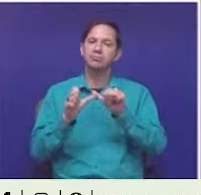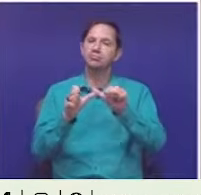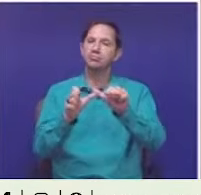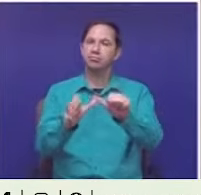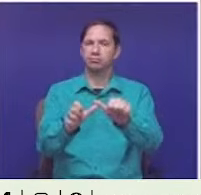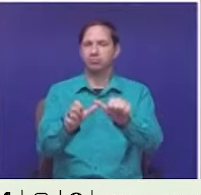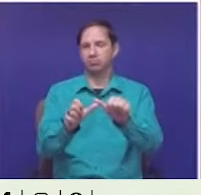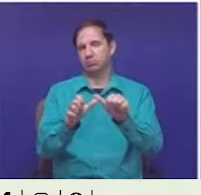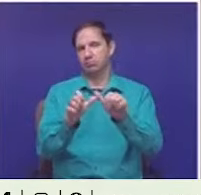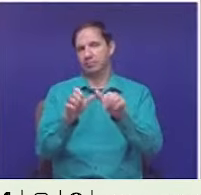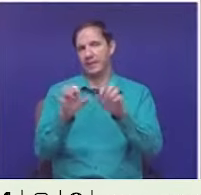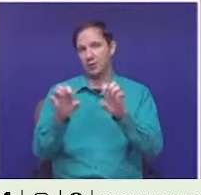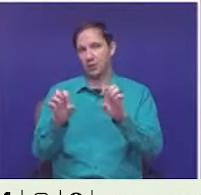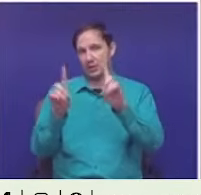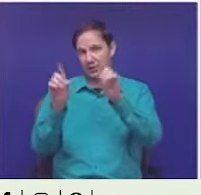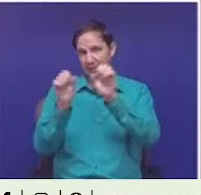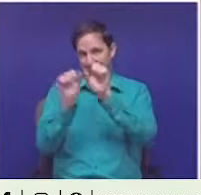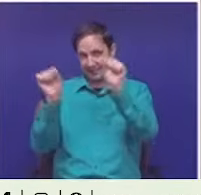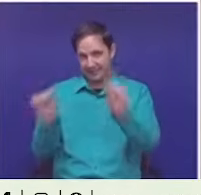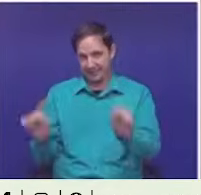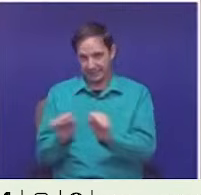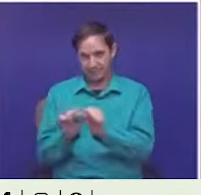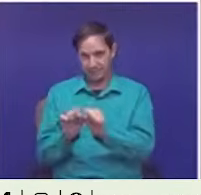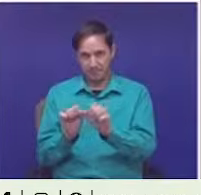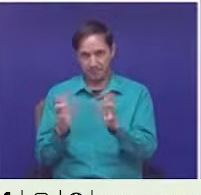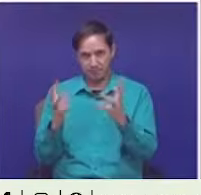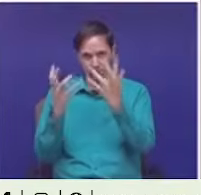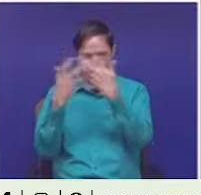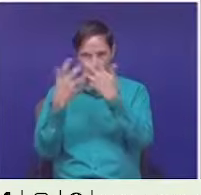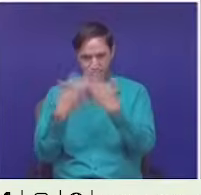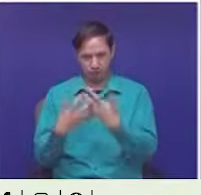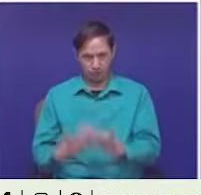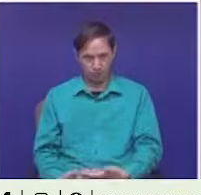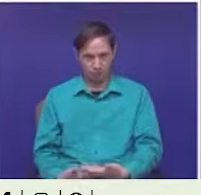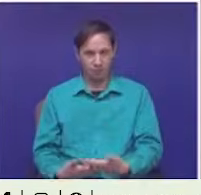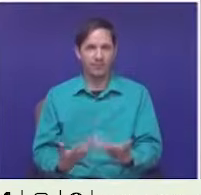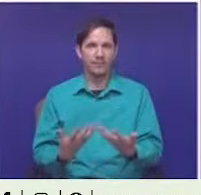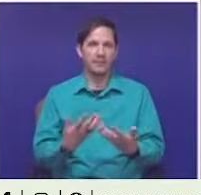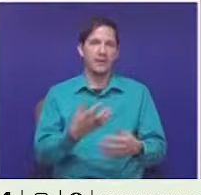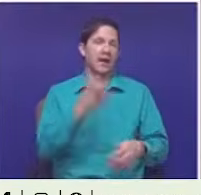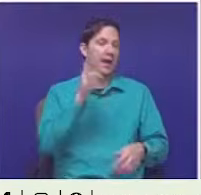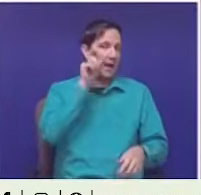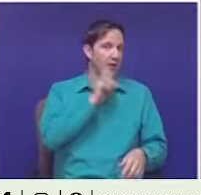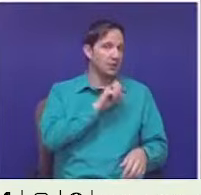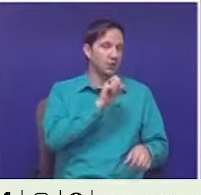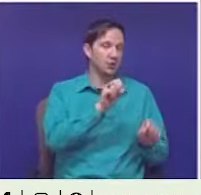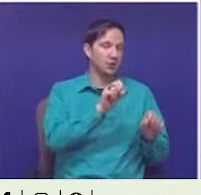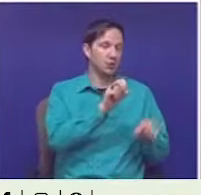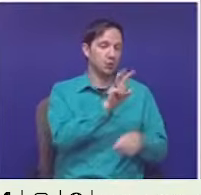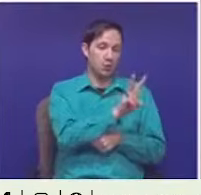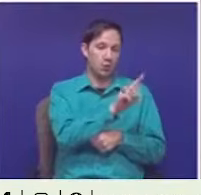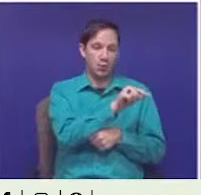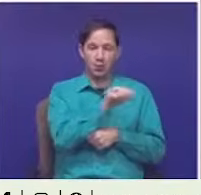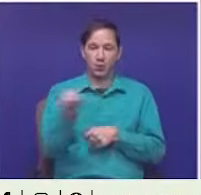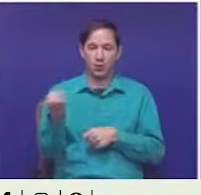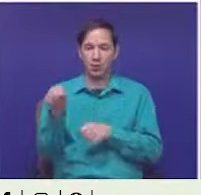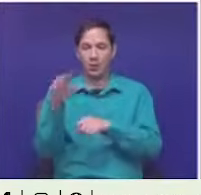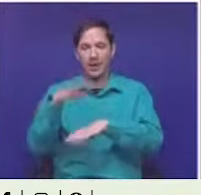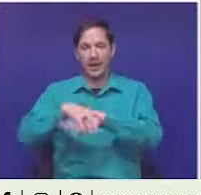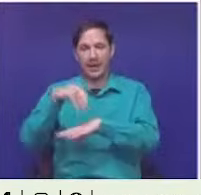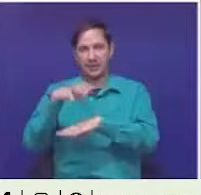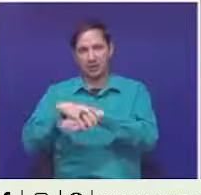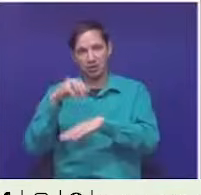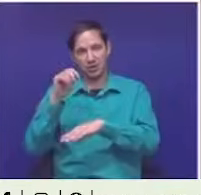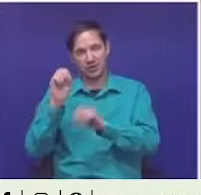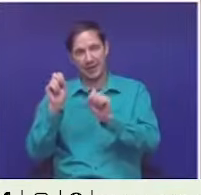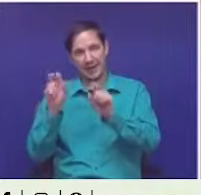system. We are looking at an education system that looks at a 2-year-old until 18 years old and further education and training. If